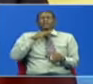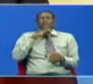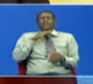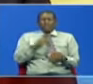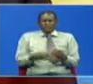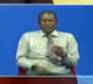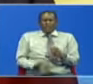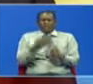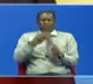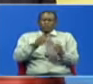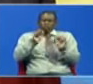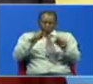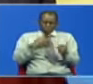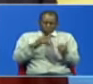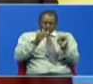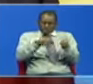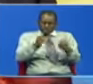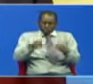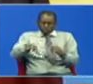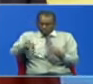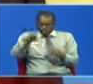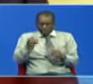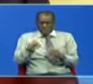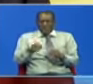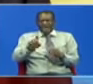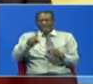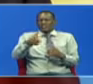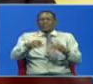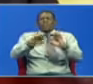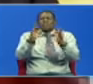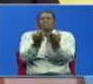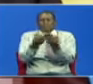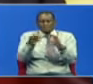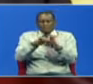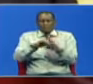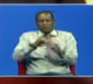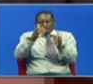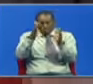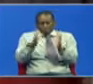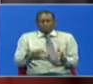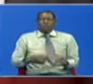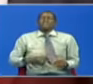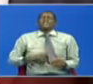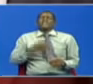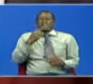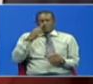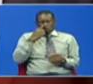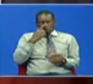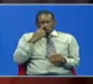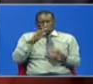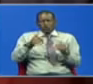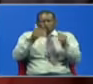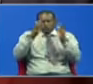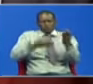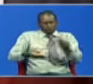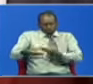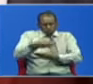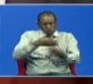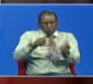such individuals who will pick a virus from maybe a family member or somebody visiting the home or somebody they've interacted with,